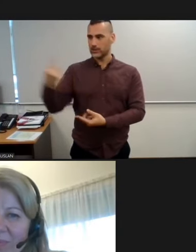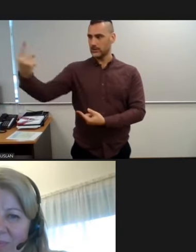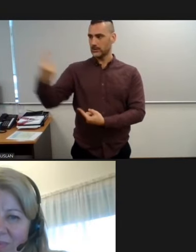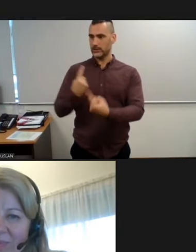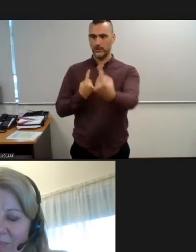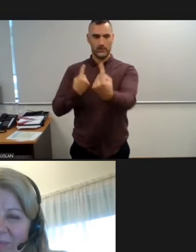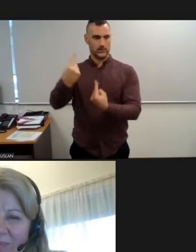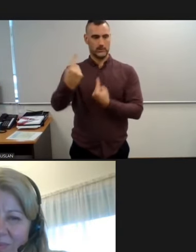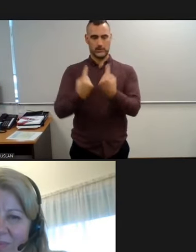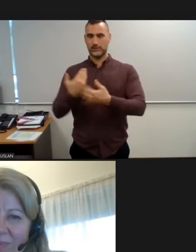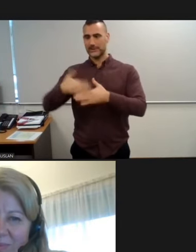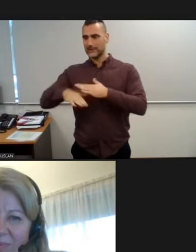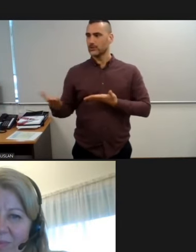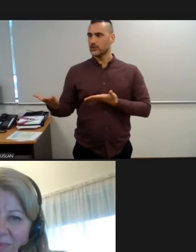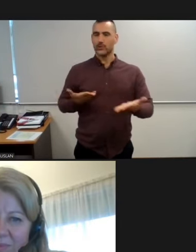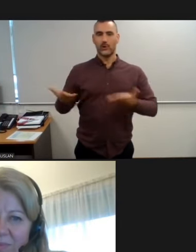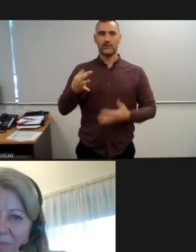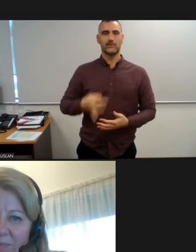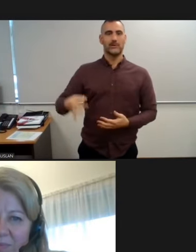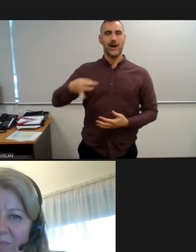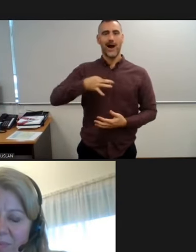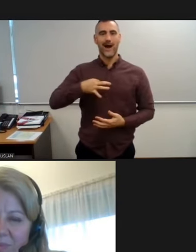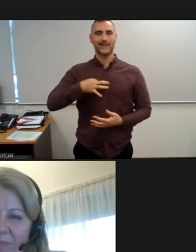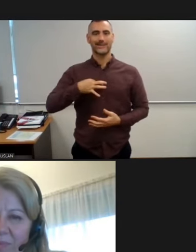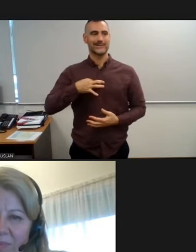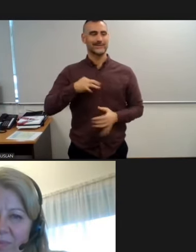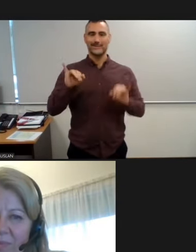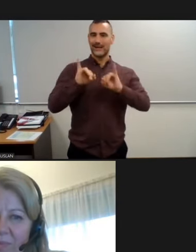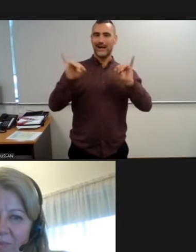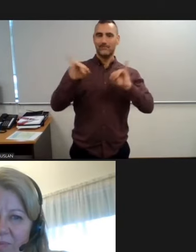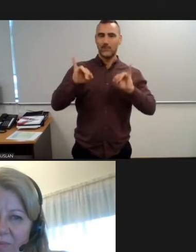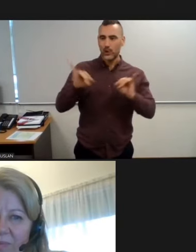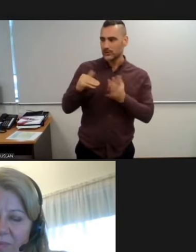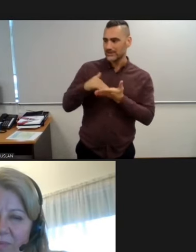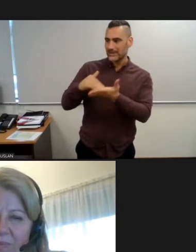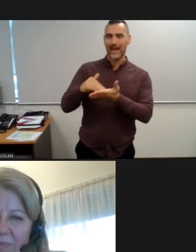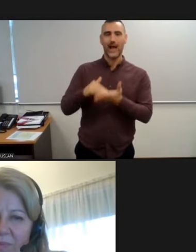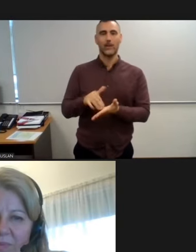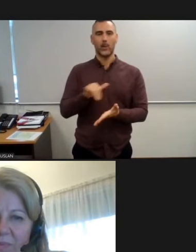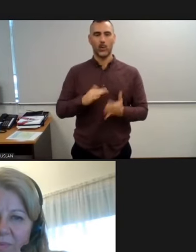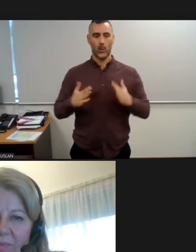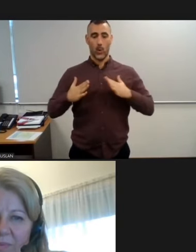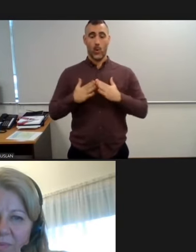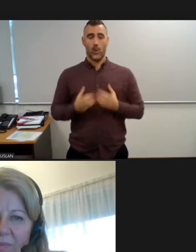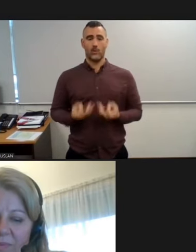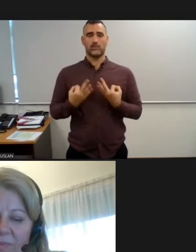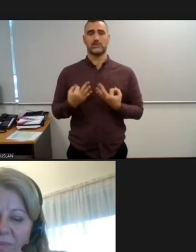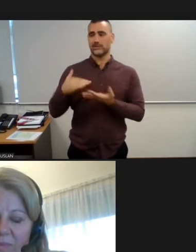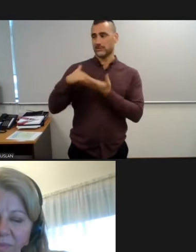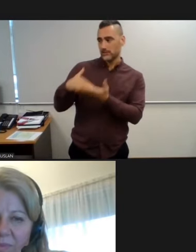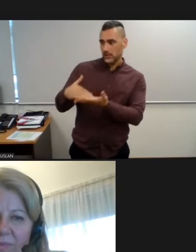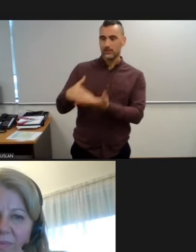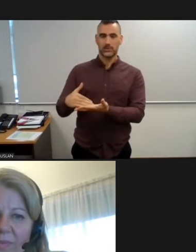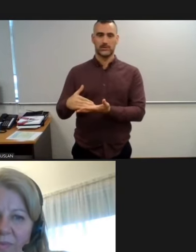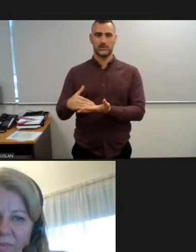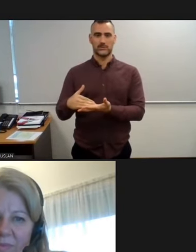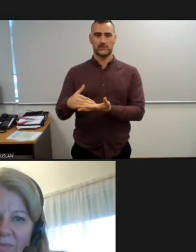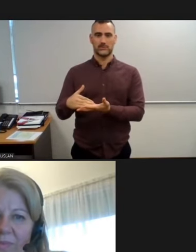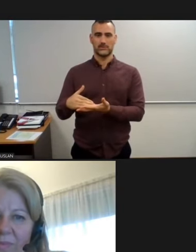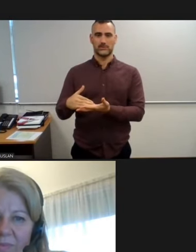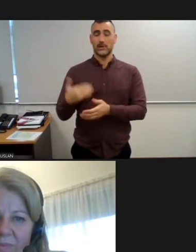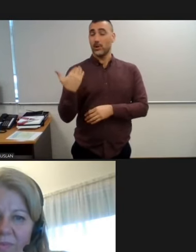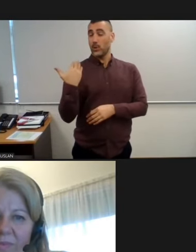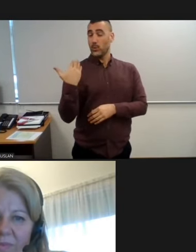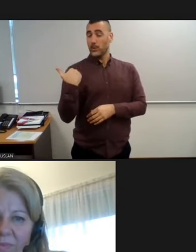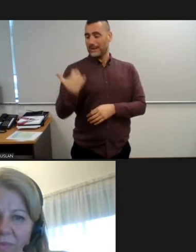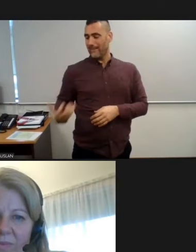things like emergency relief and homelessness, etc. And keeping in mind at the moment, we've got that increase in the job seeker payment and